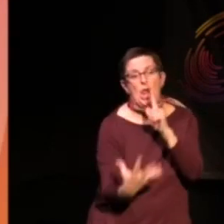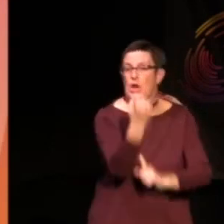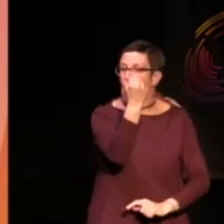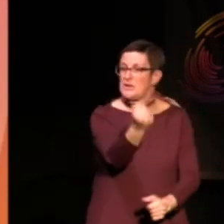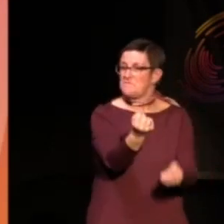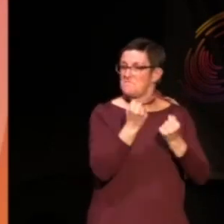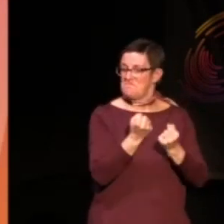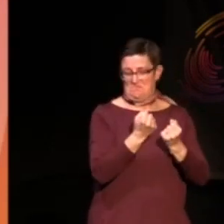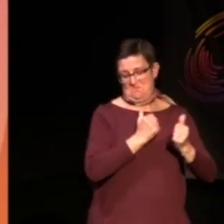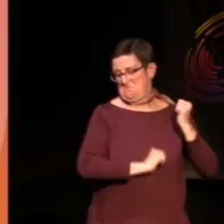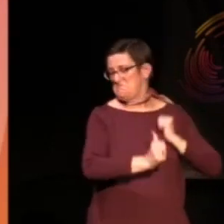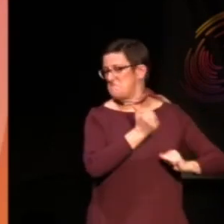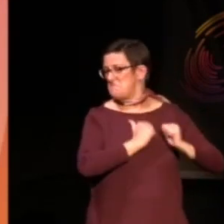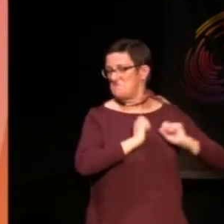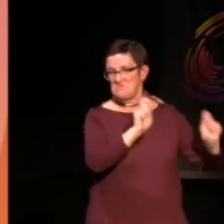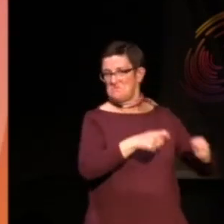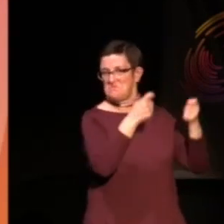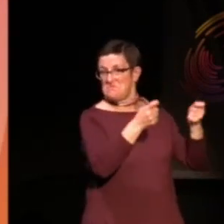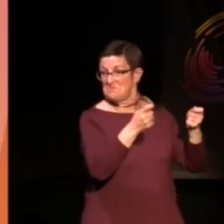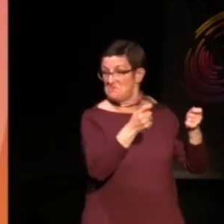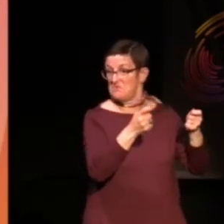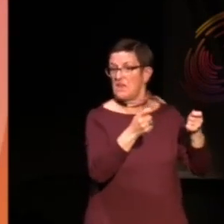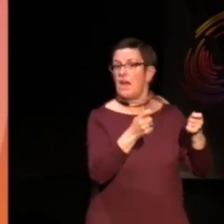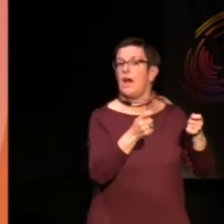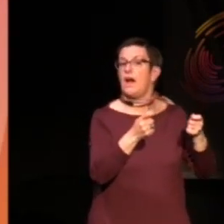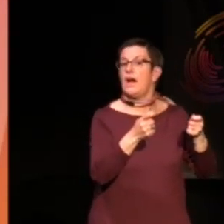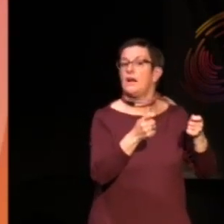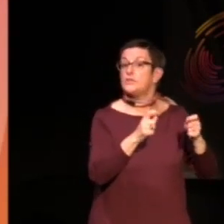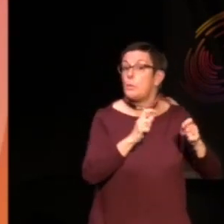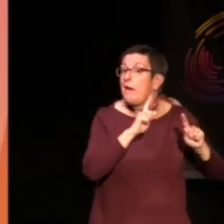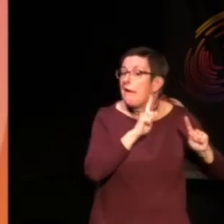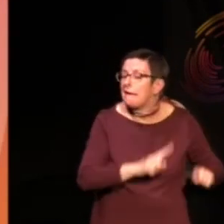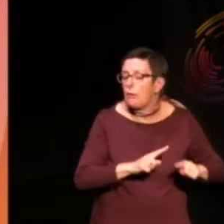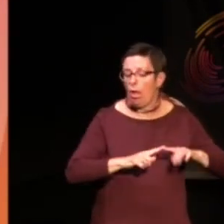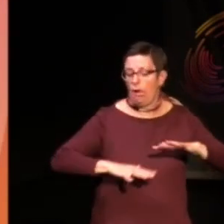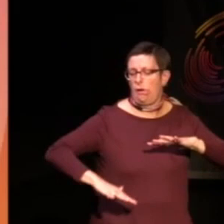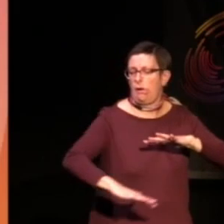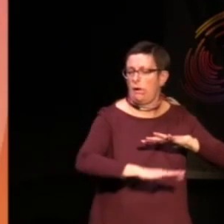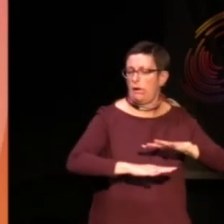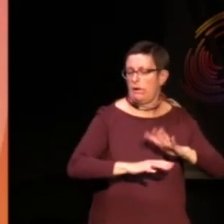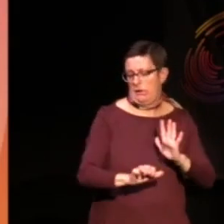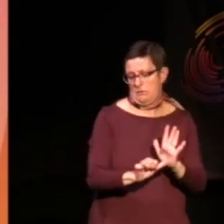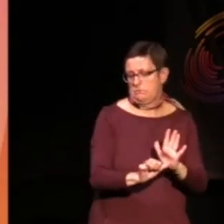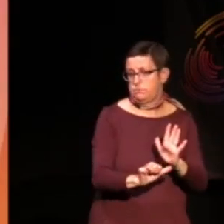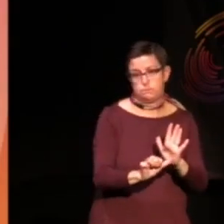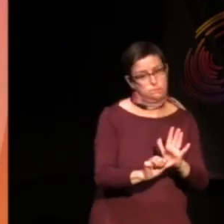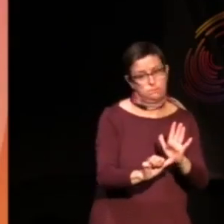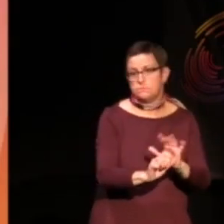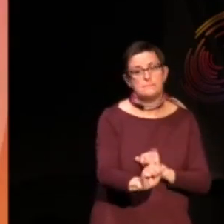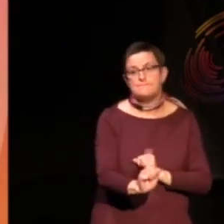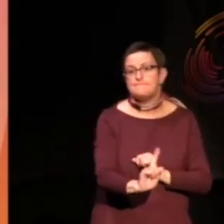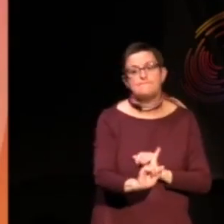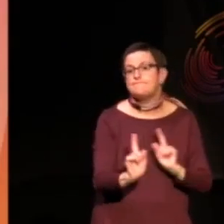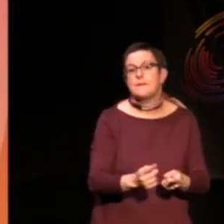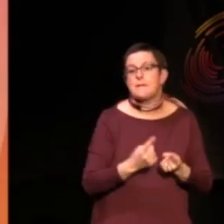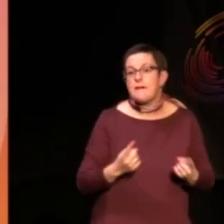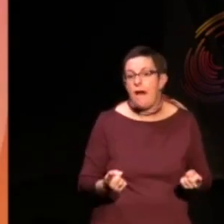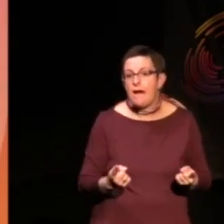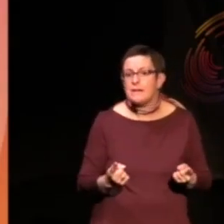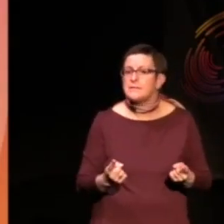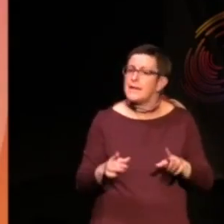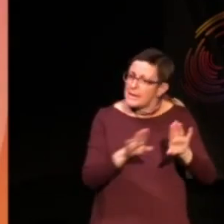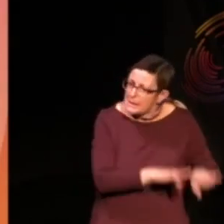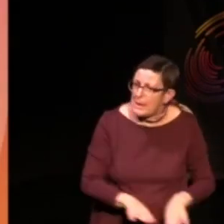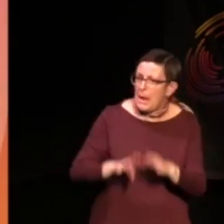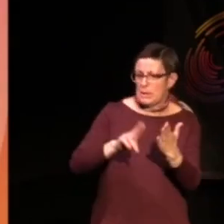hung on a wall to hide the cracks. It's a delicate ecosystem, a living and breathing